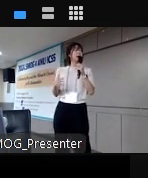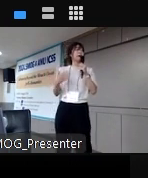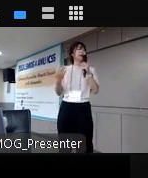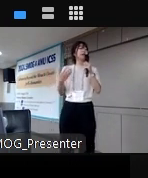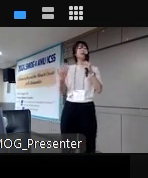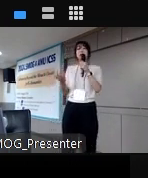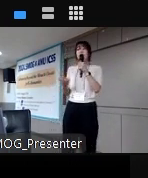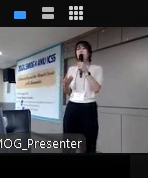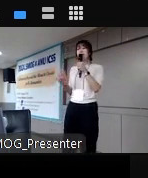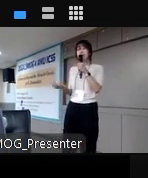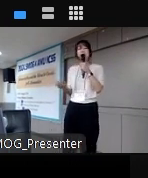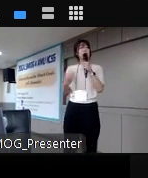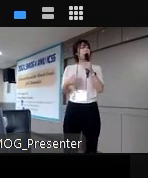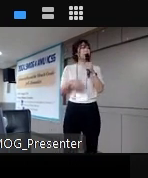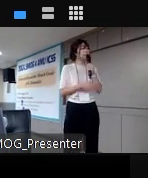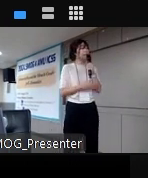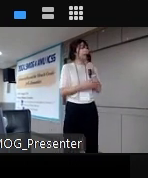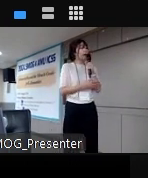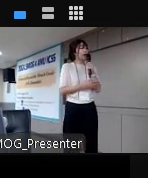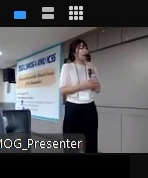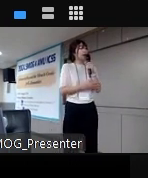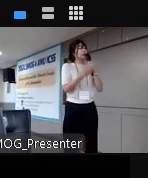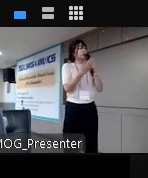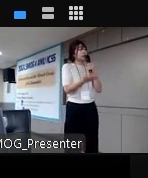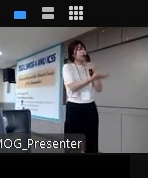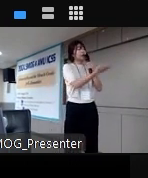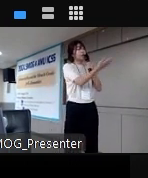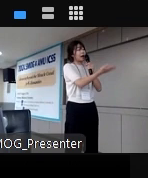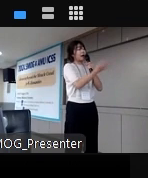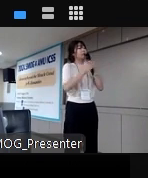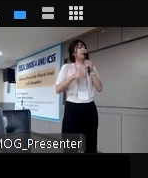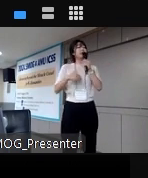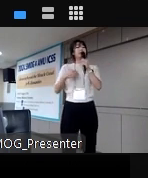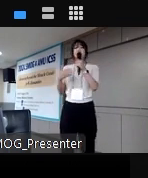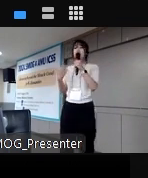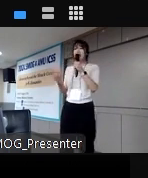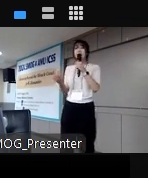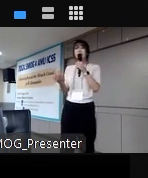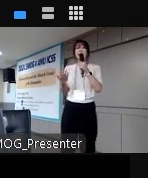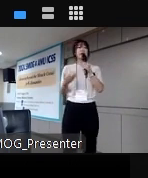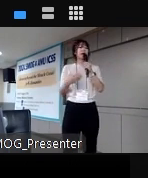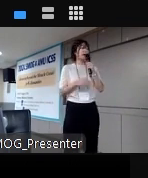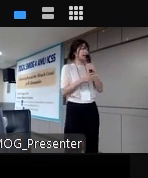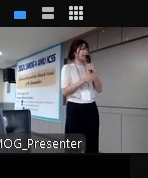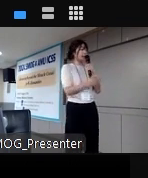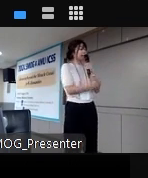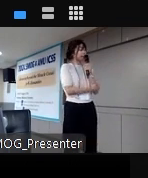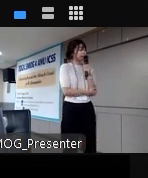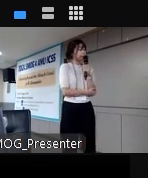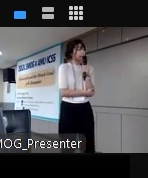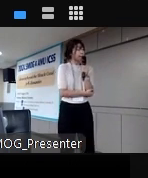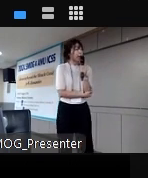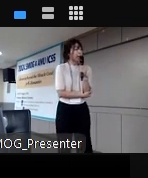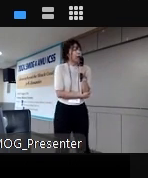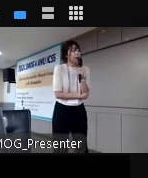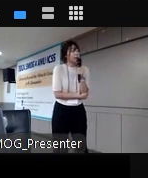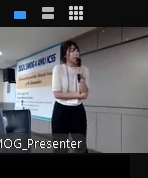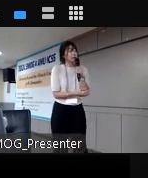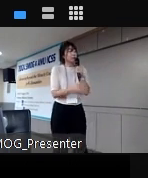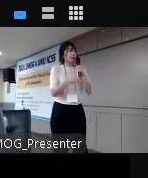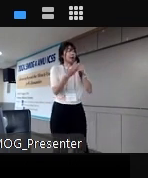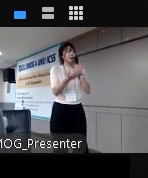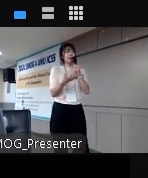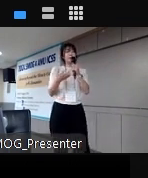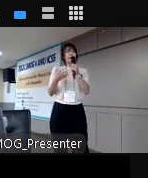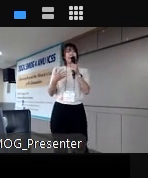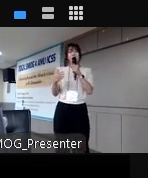on relative need for disambiguation, and this was presented by Anne-Marie, who is a native signer of ASL. The factors